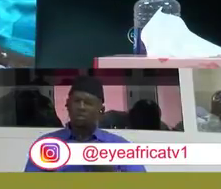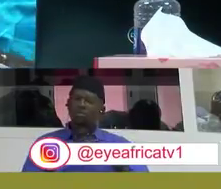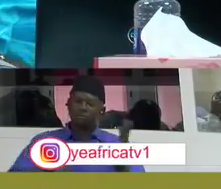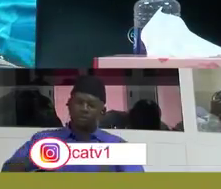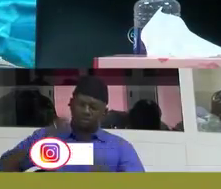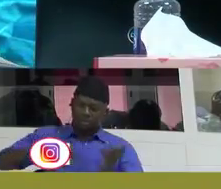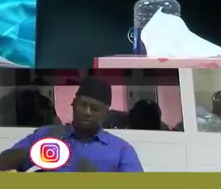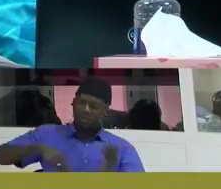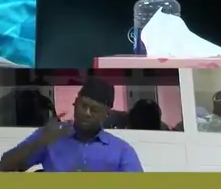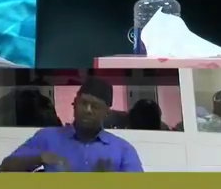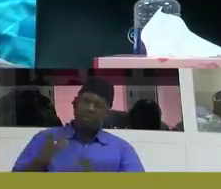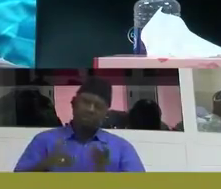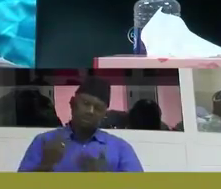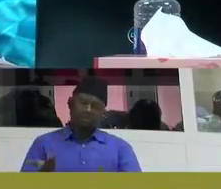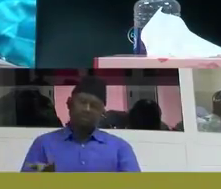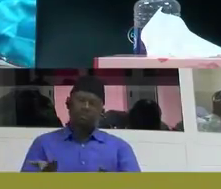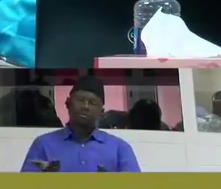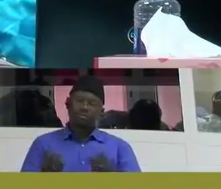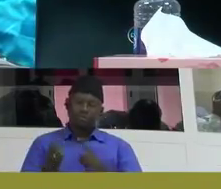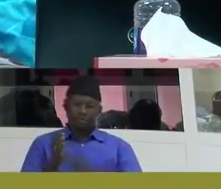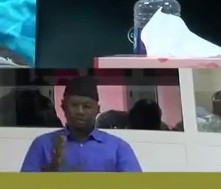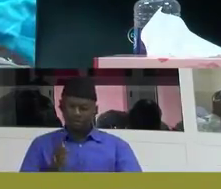sabar.